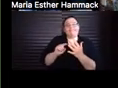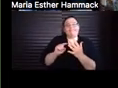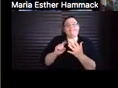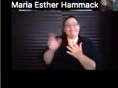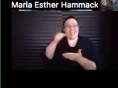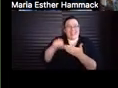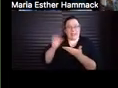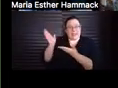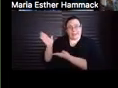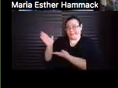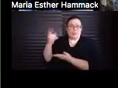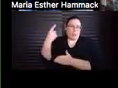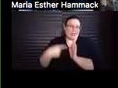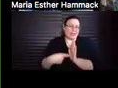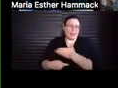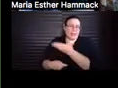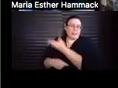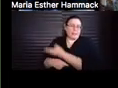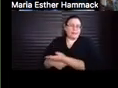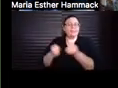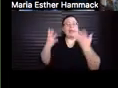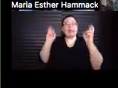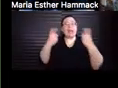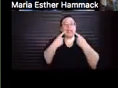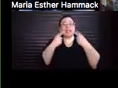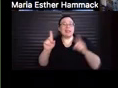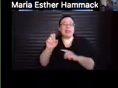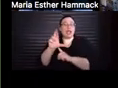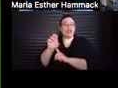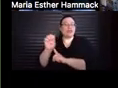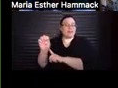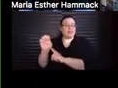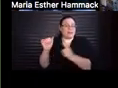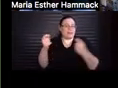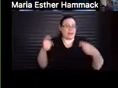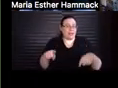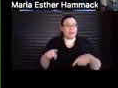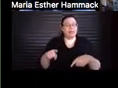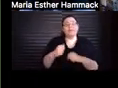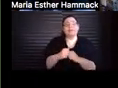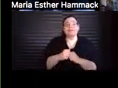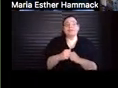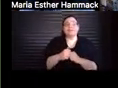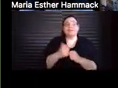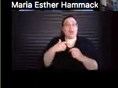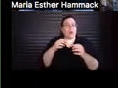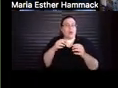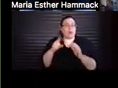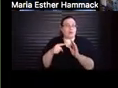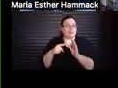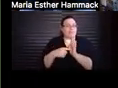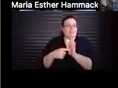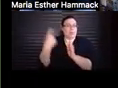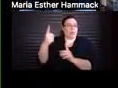for instance, a lot of the decrees that were prompted. I want to point out one law that before